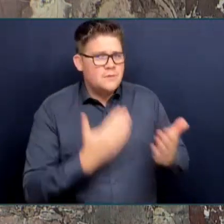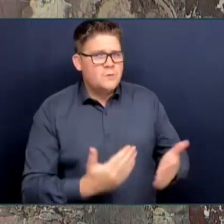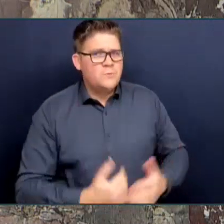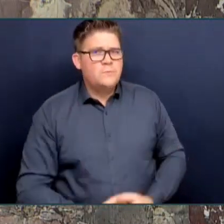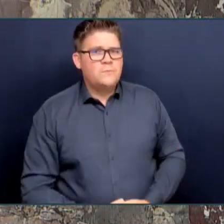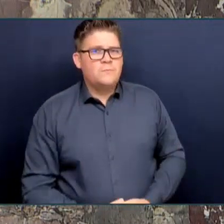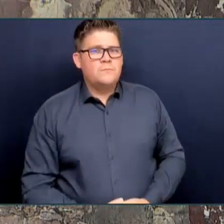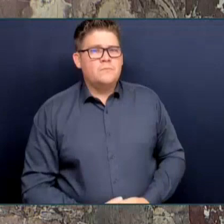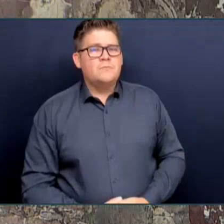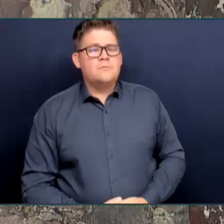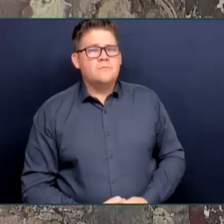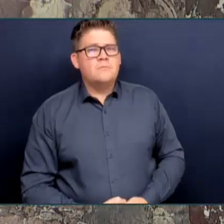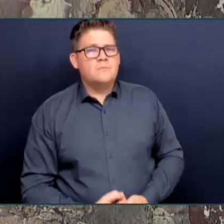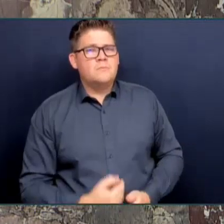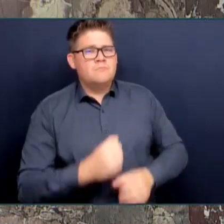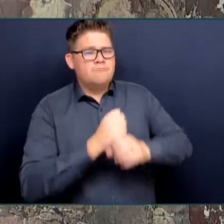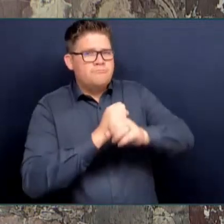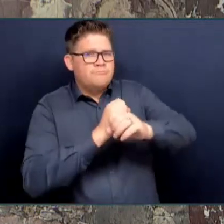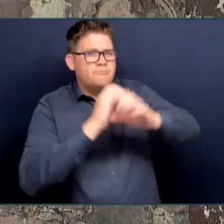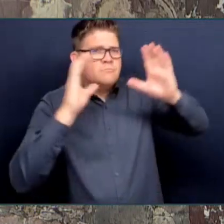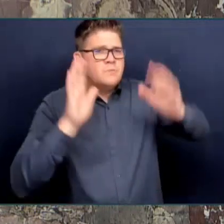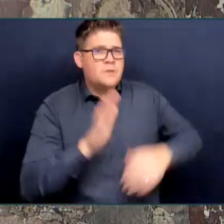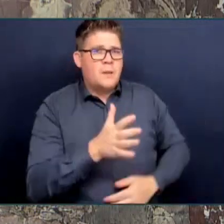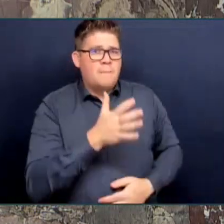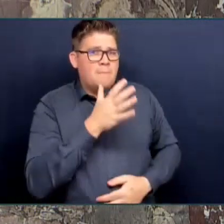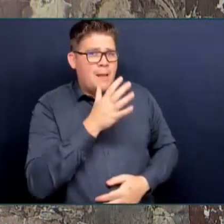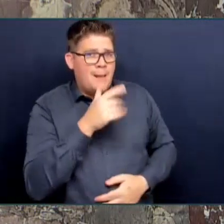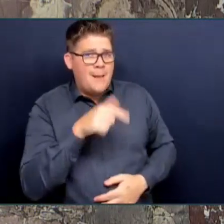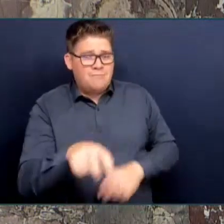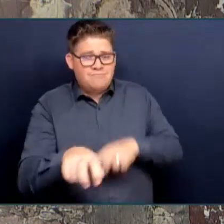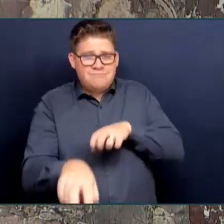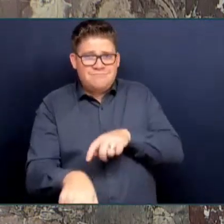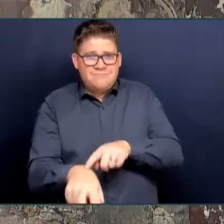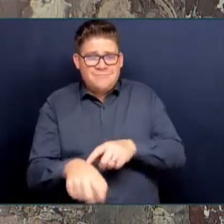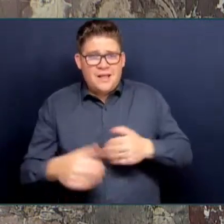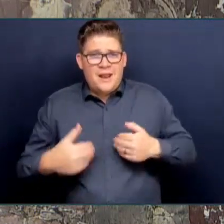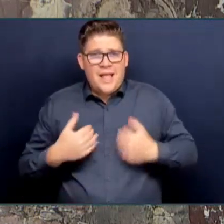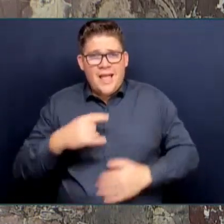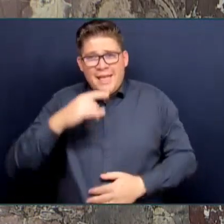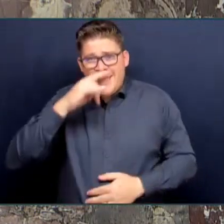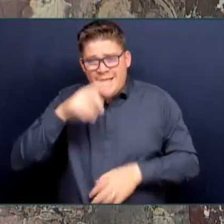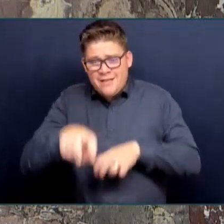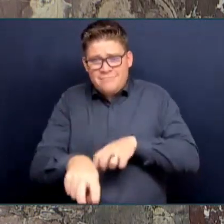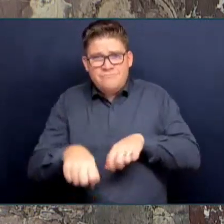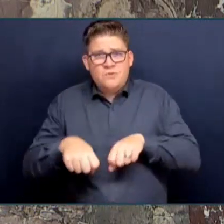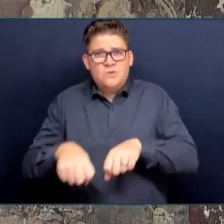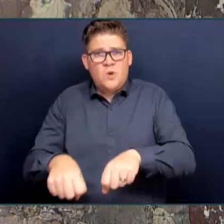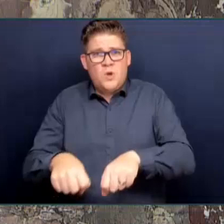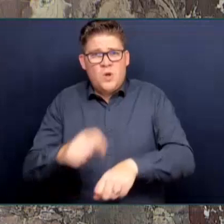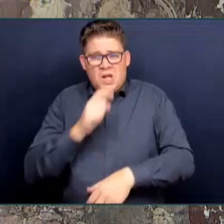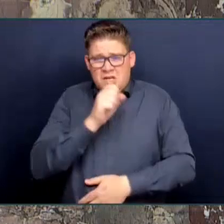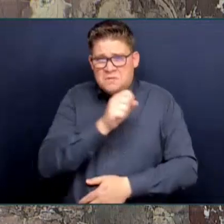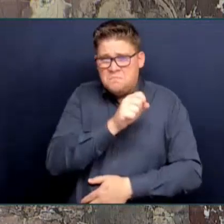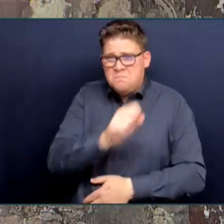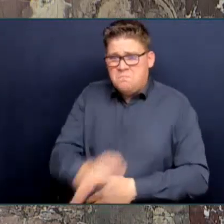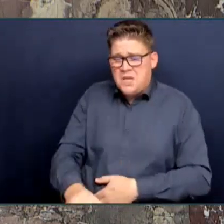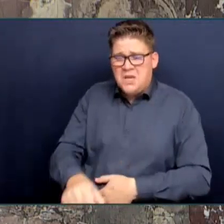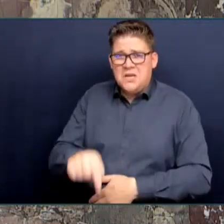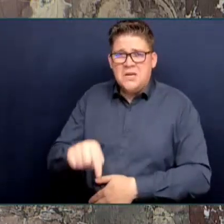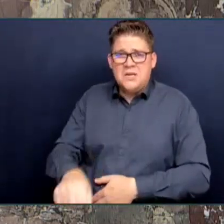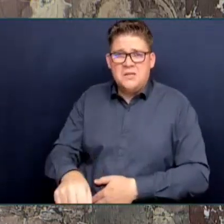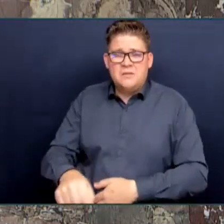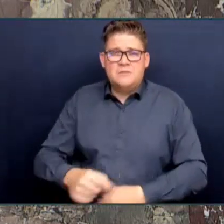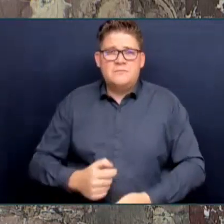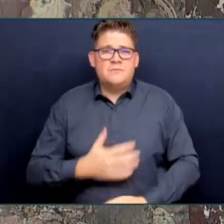attack the member described. Incredibly disturbing to all British Columbians. And not just all British Columbians, all